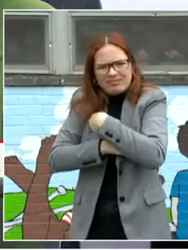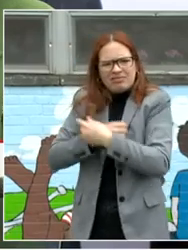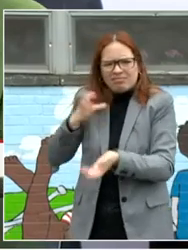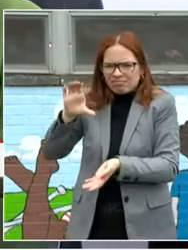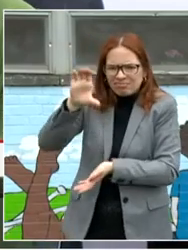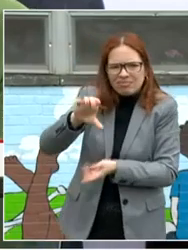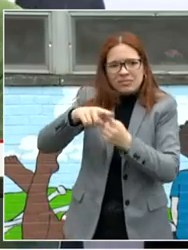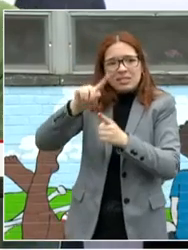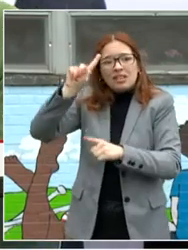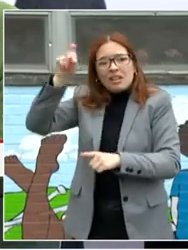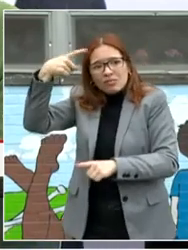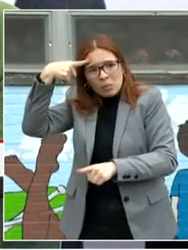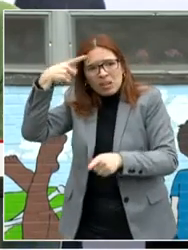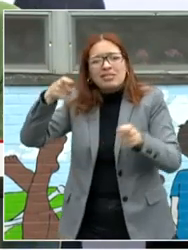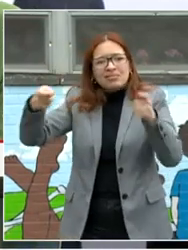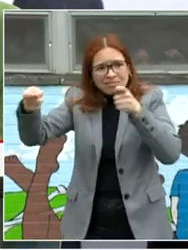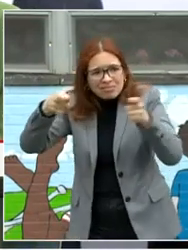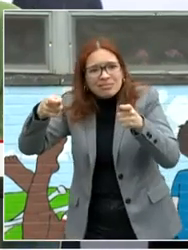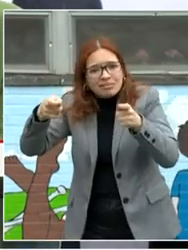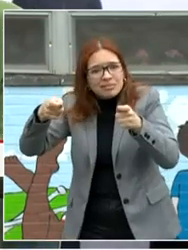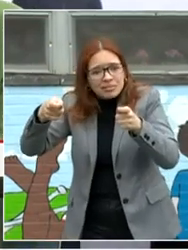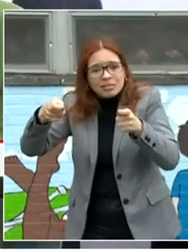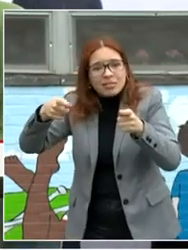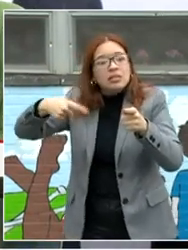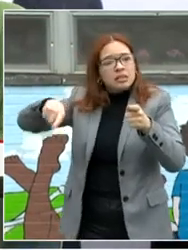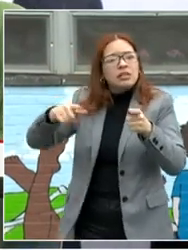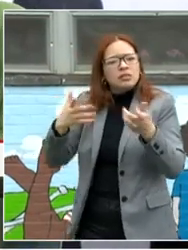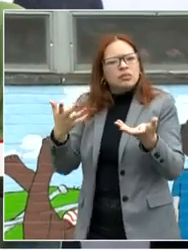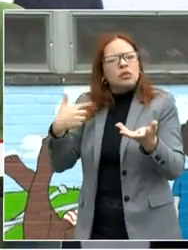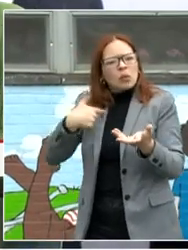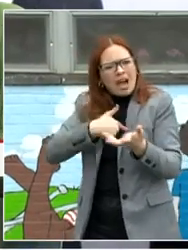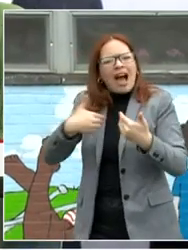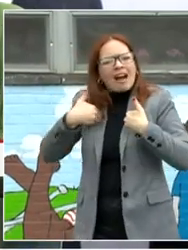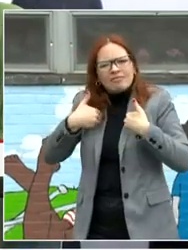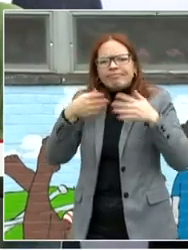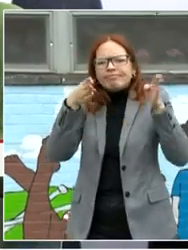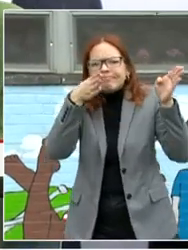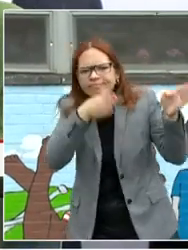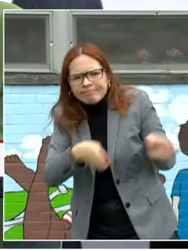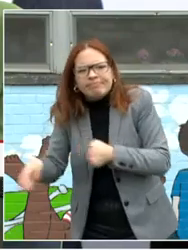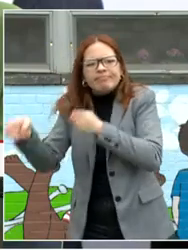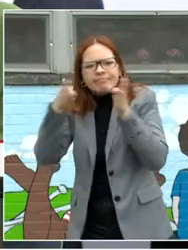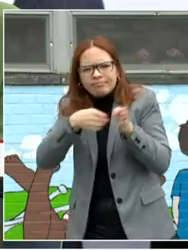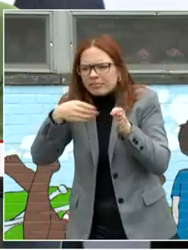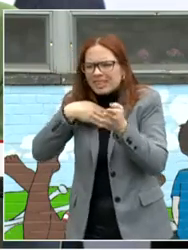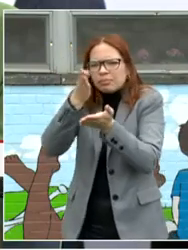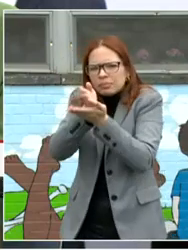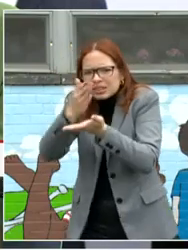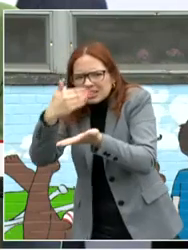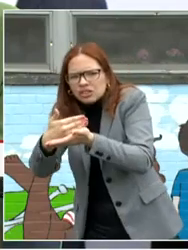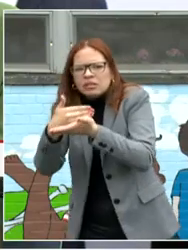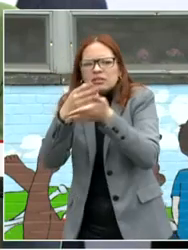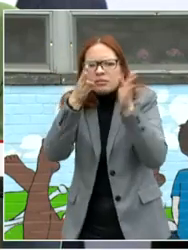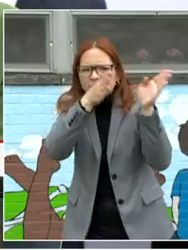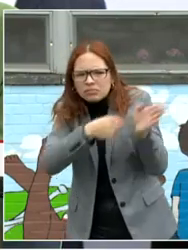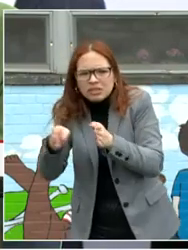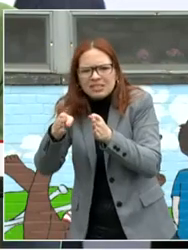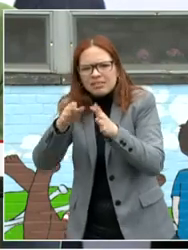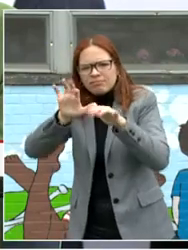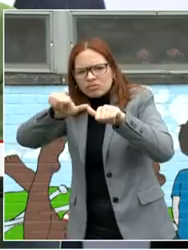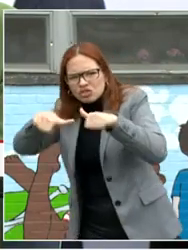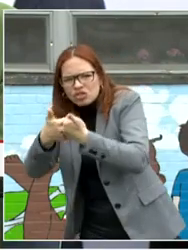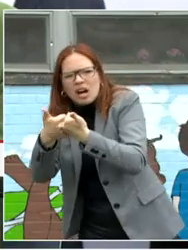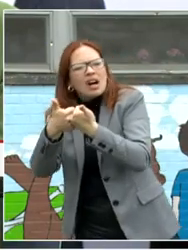charge. And we have a plan, a balanced budget to deal with the challenges that all American cities